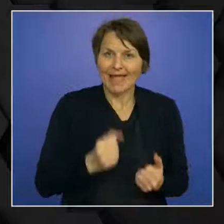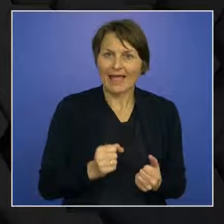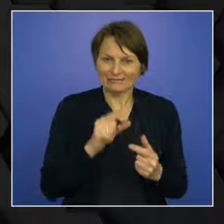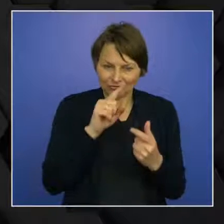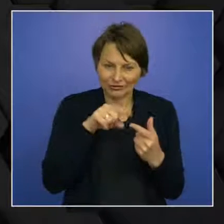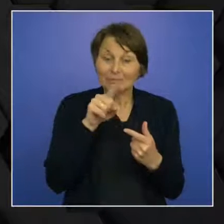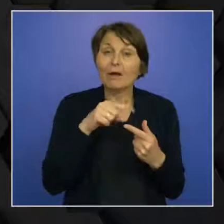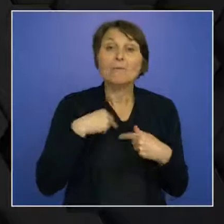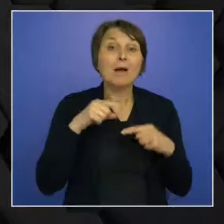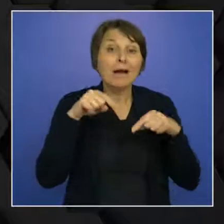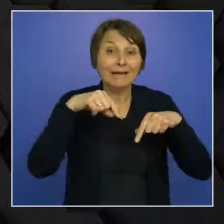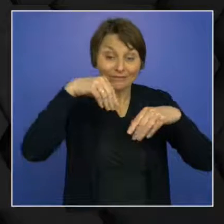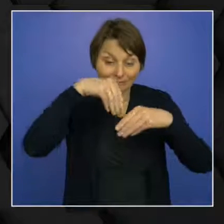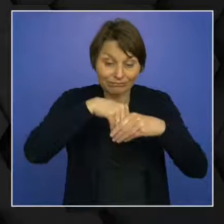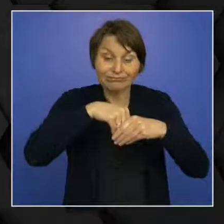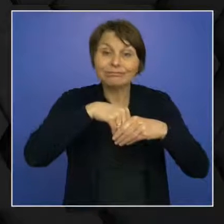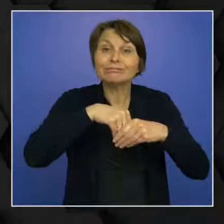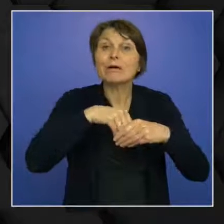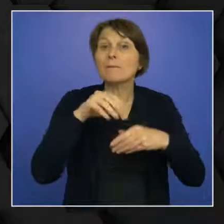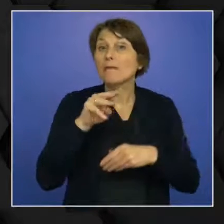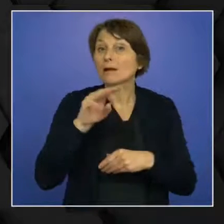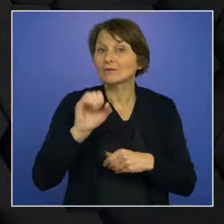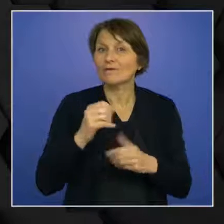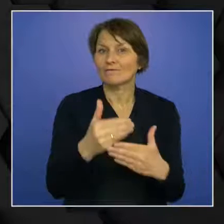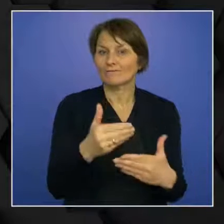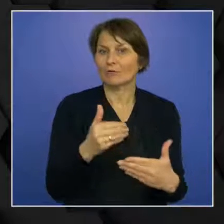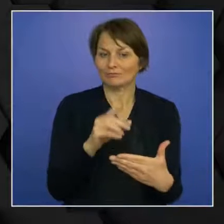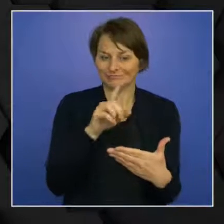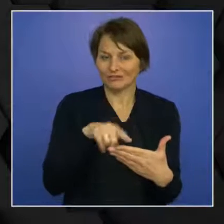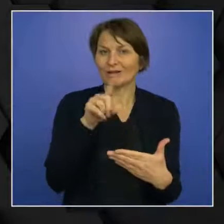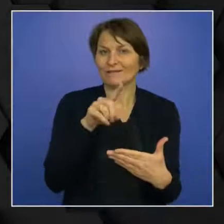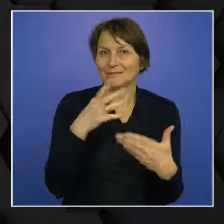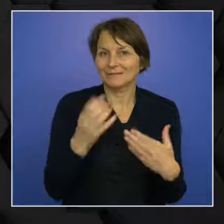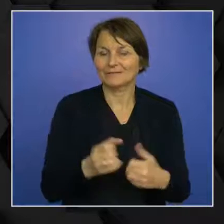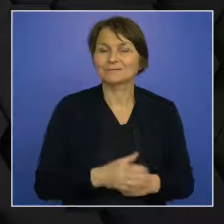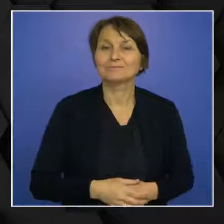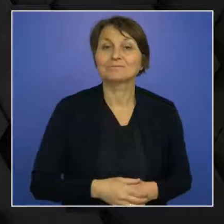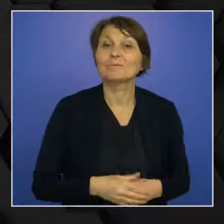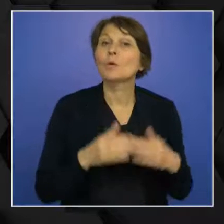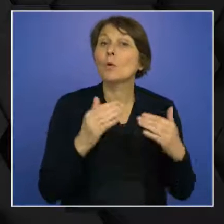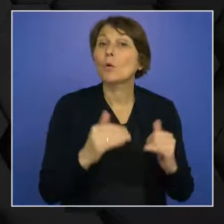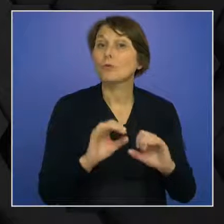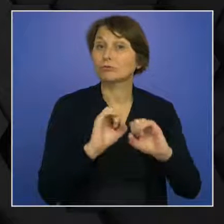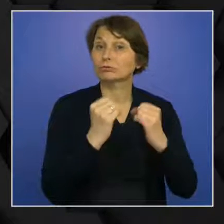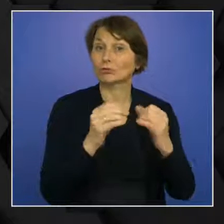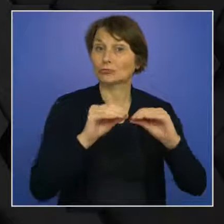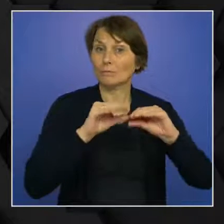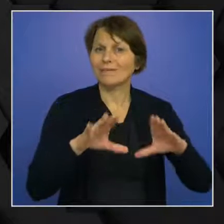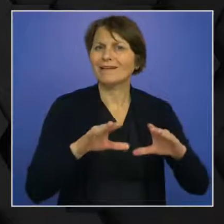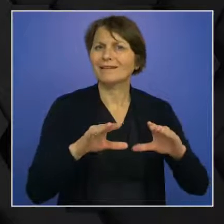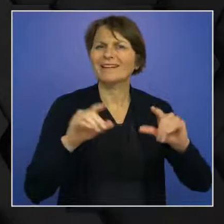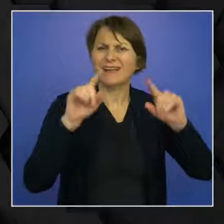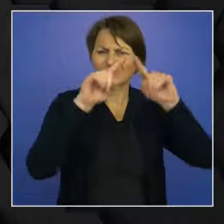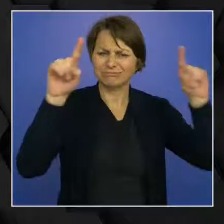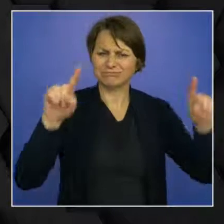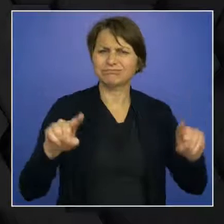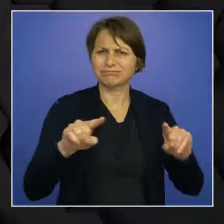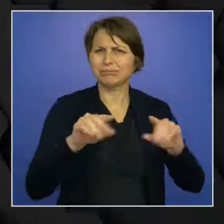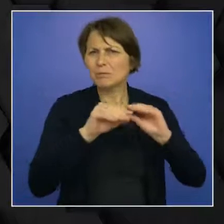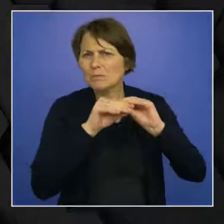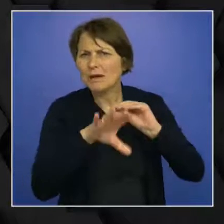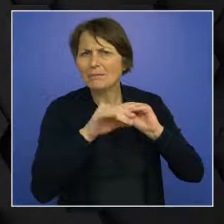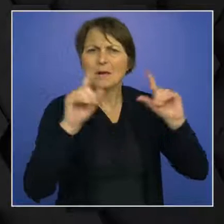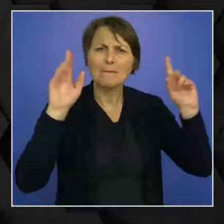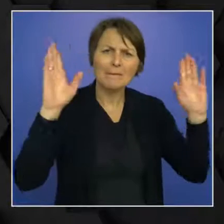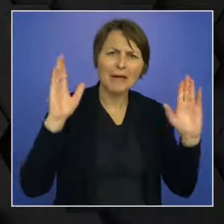media. But then also, if you make a banner, you see a lot of time banners with text like up,